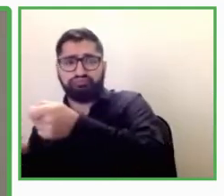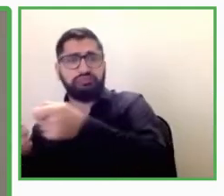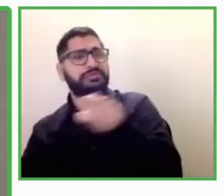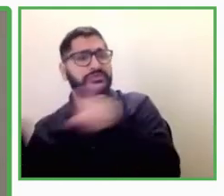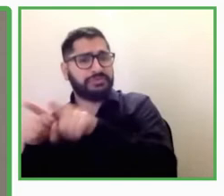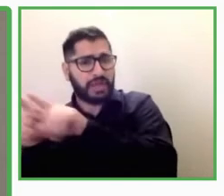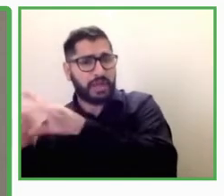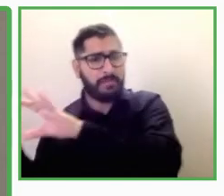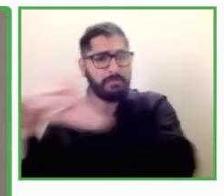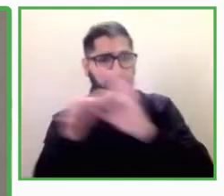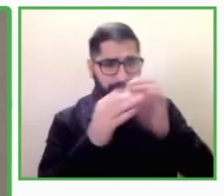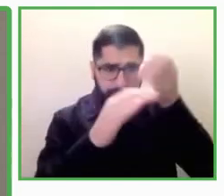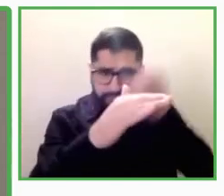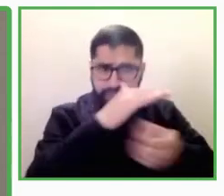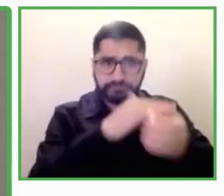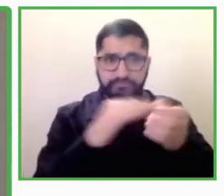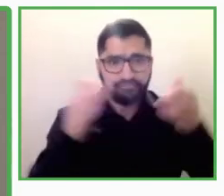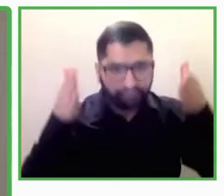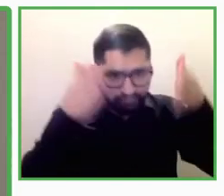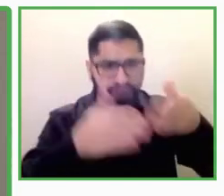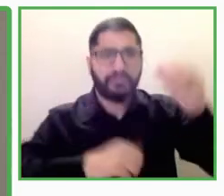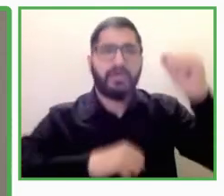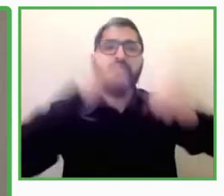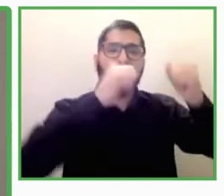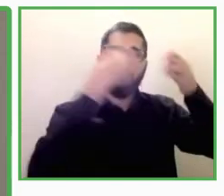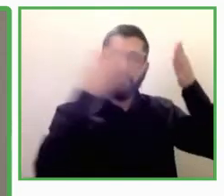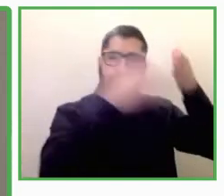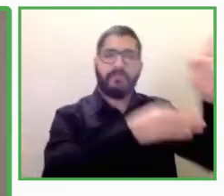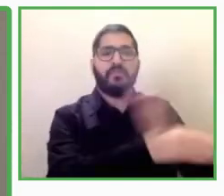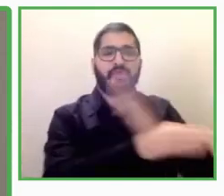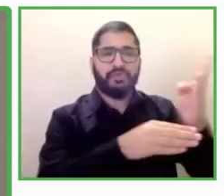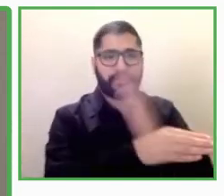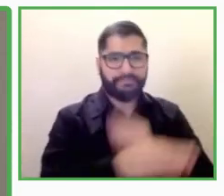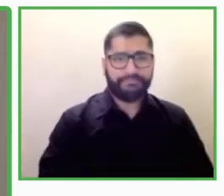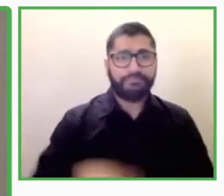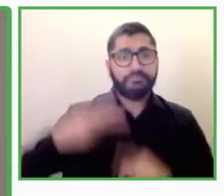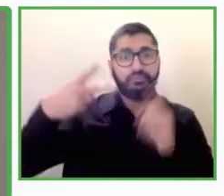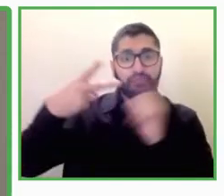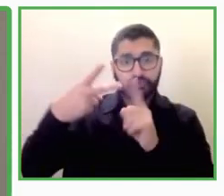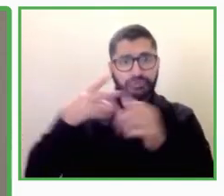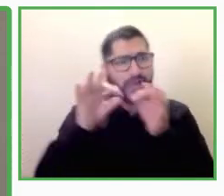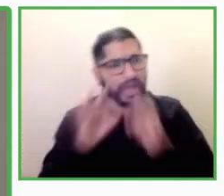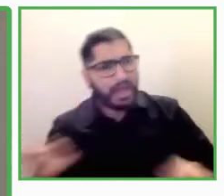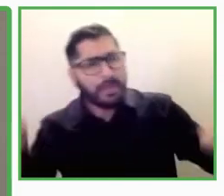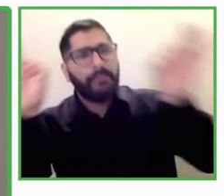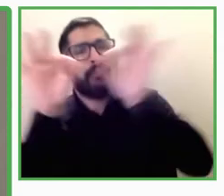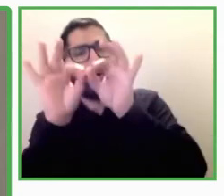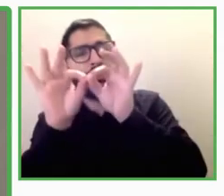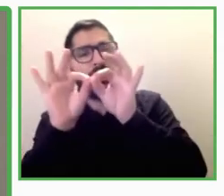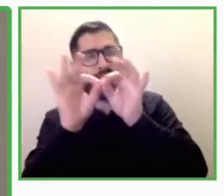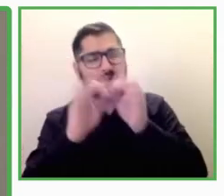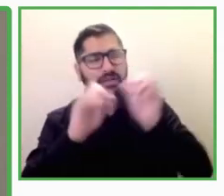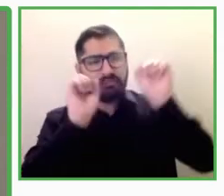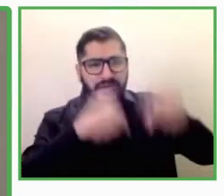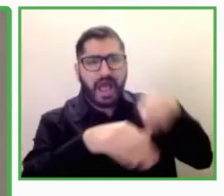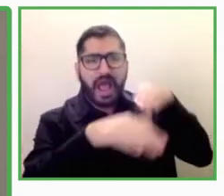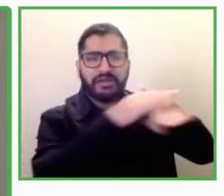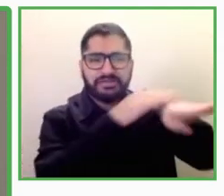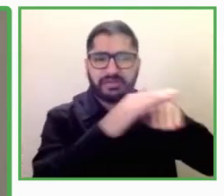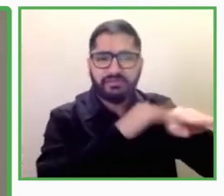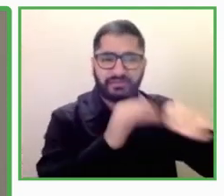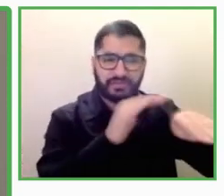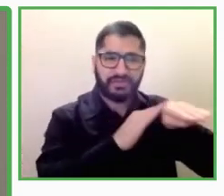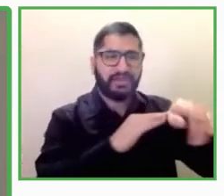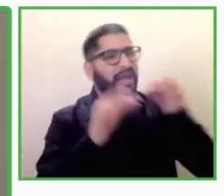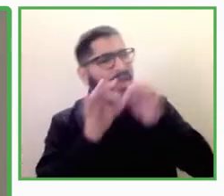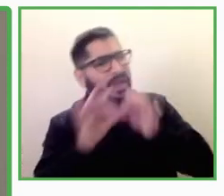Another element that for us is very important is to consider disability and everything around it, for example, as accessibility, as a fundamental